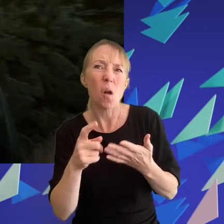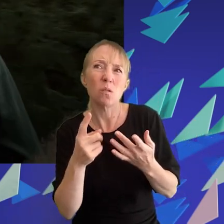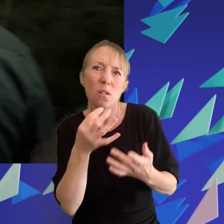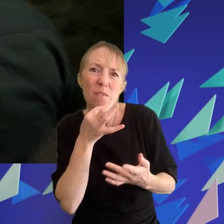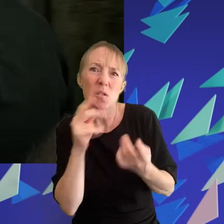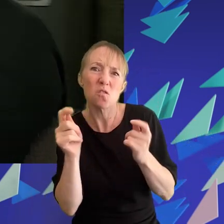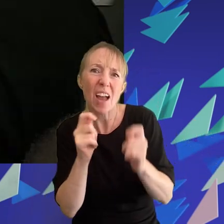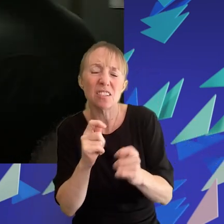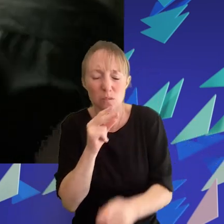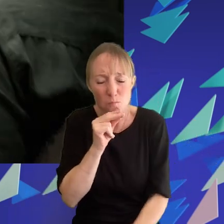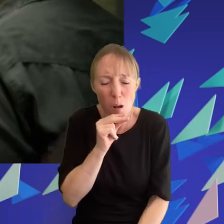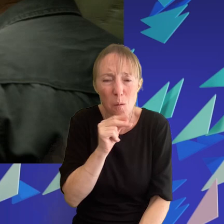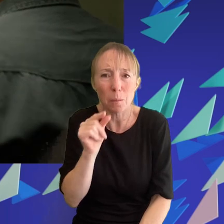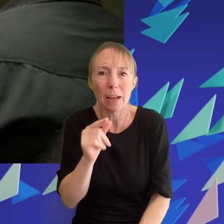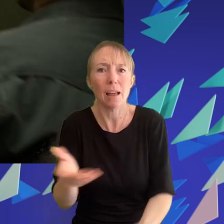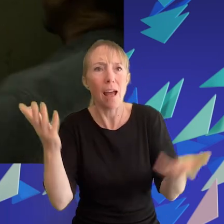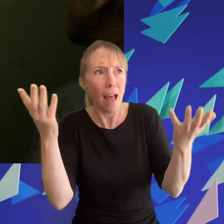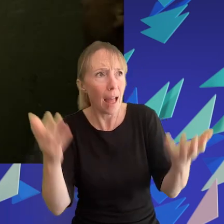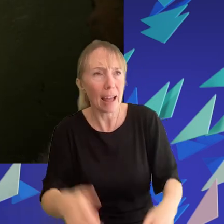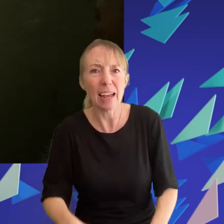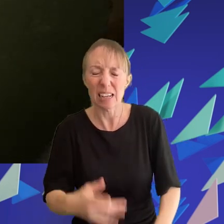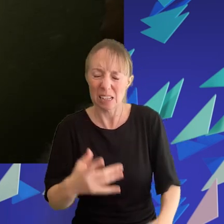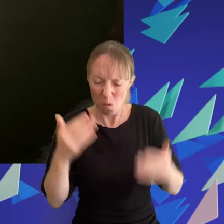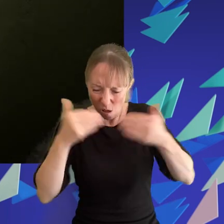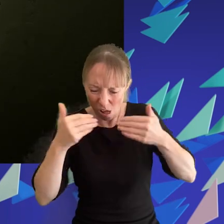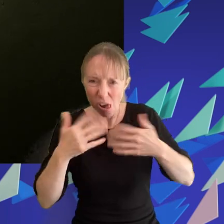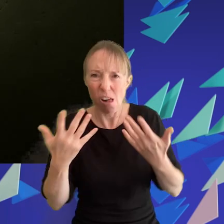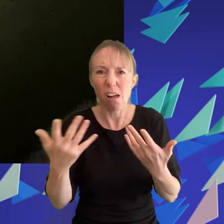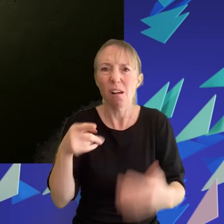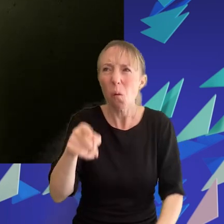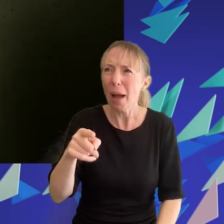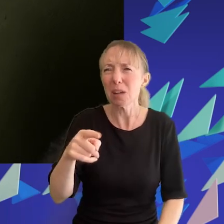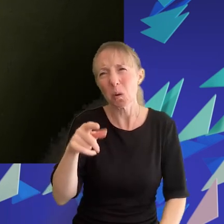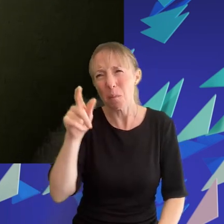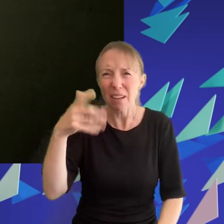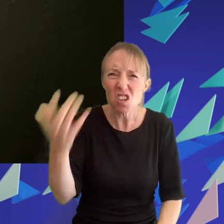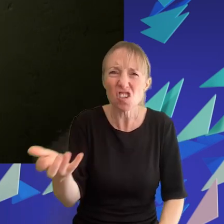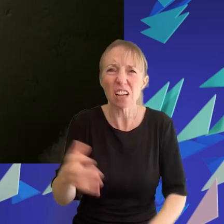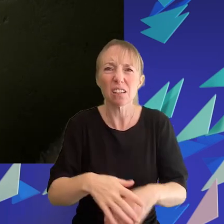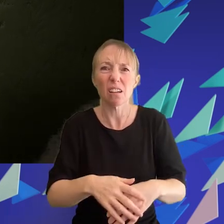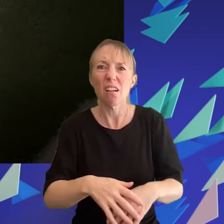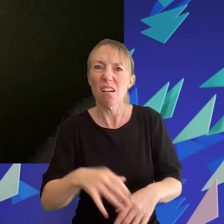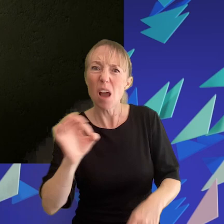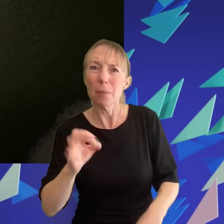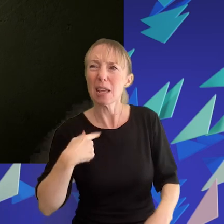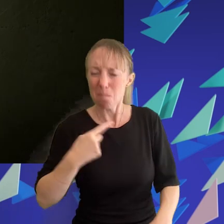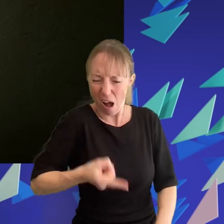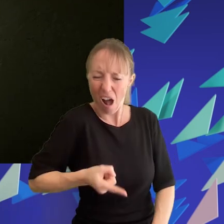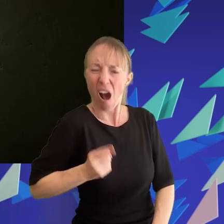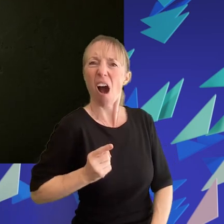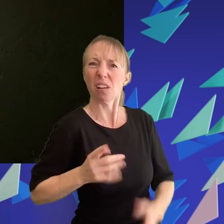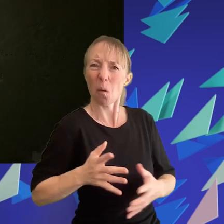and you mumbled a little bit. You self-absorbed. Hey, I'm self-absorbed. Look at you. Yeah, you're nobody's spiteful piece of shit. Nobody. Yeah. My massive hard-on